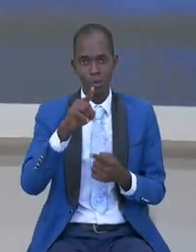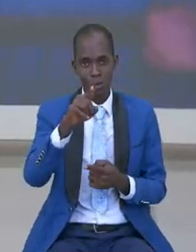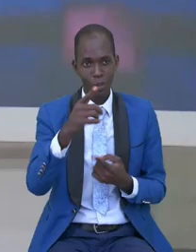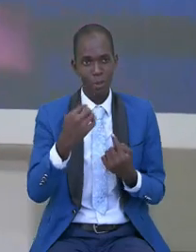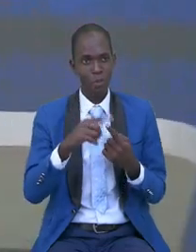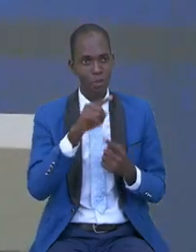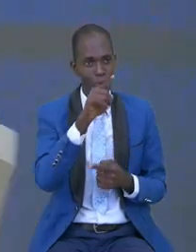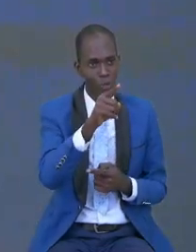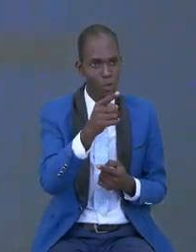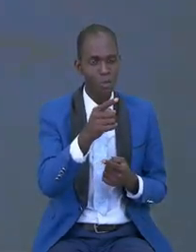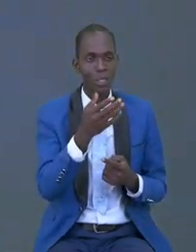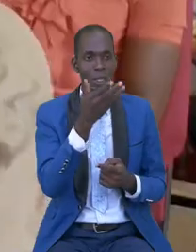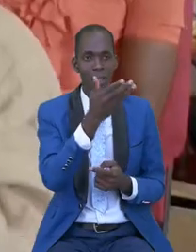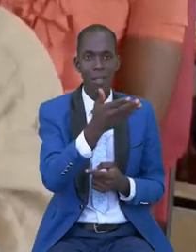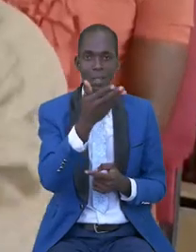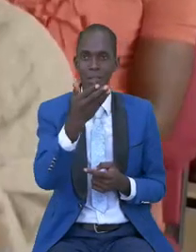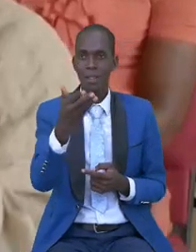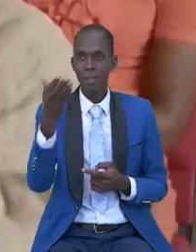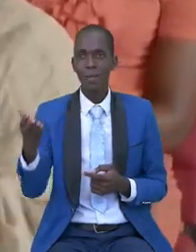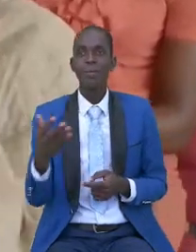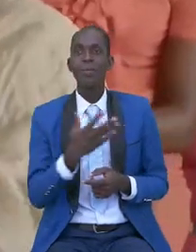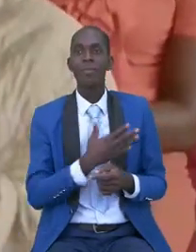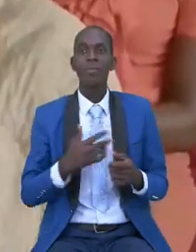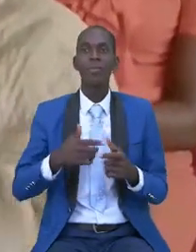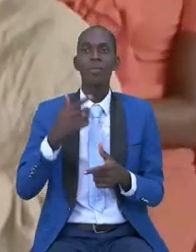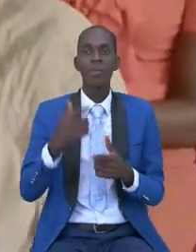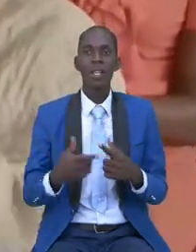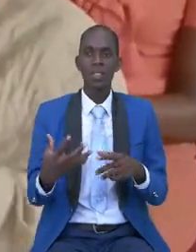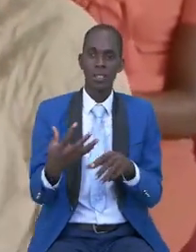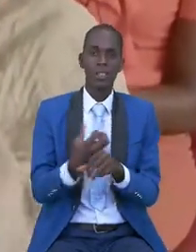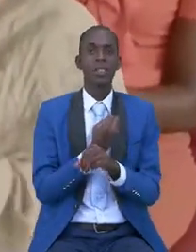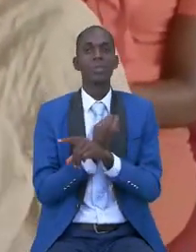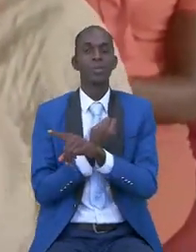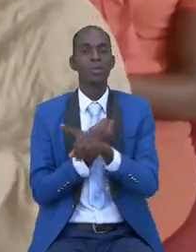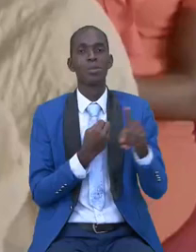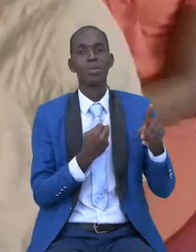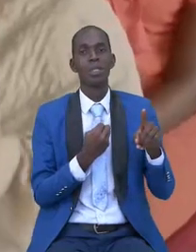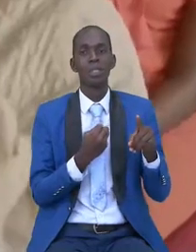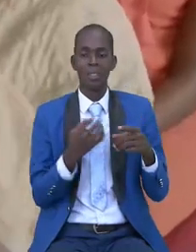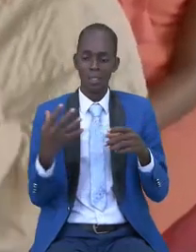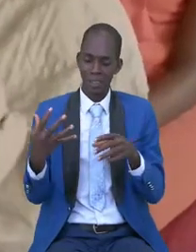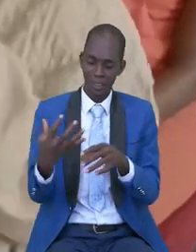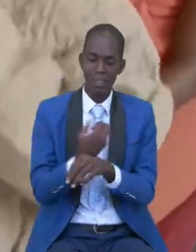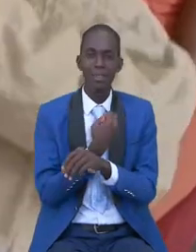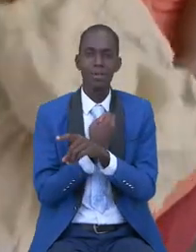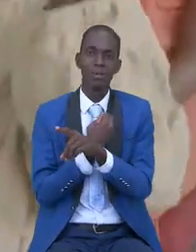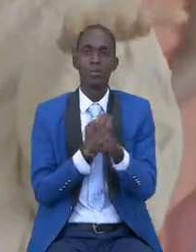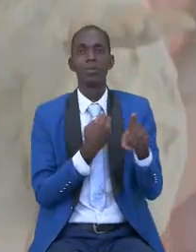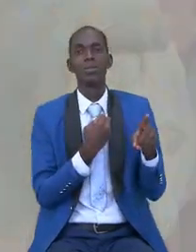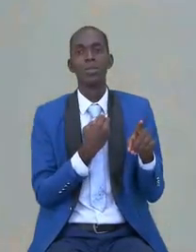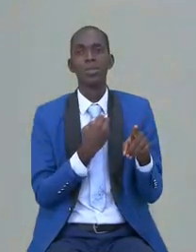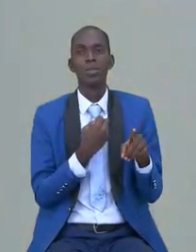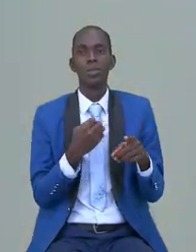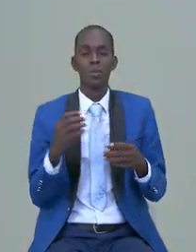you, and come to you there. And then take you. I say, take you. Yeah.